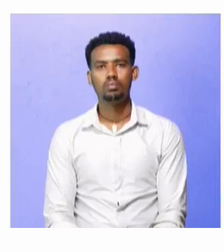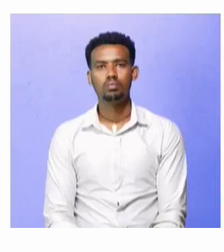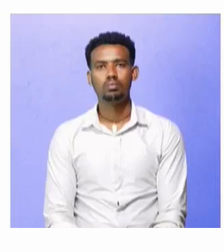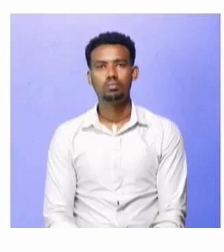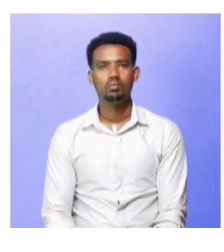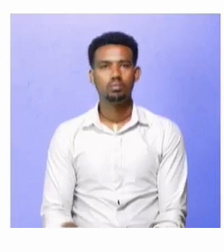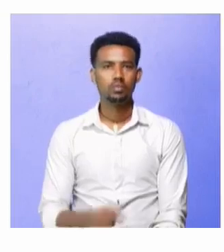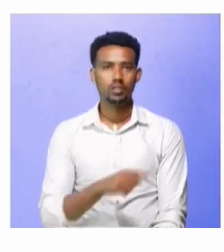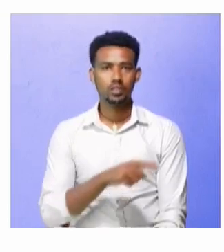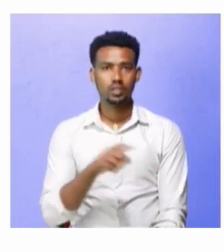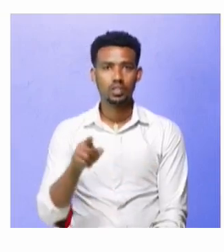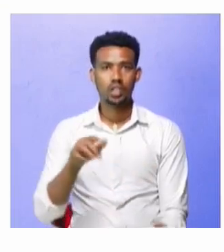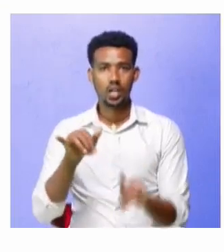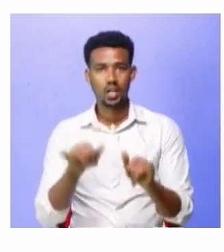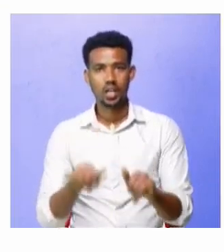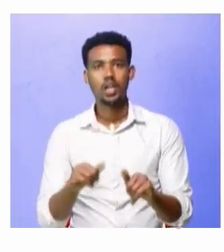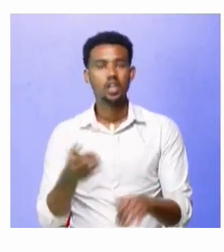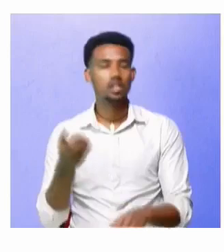before